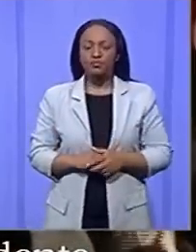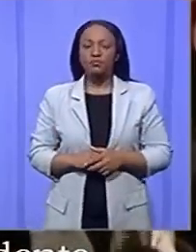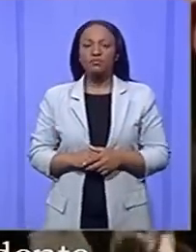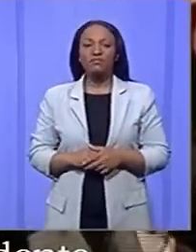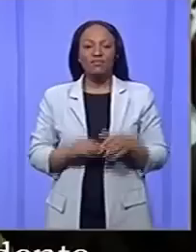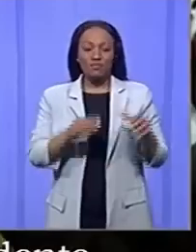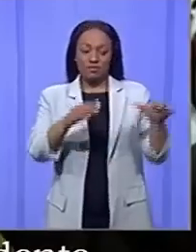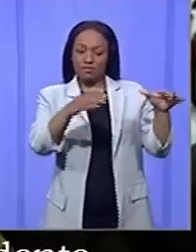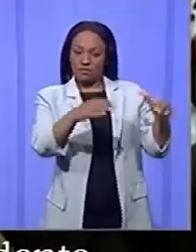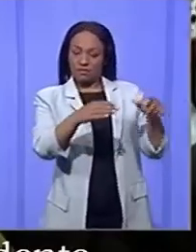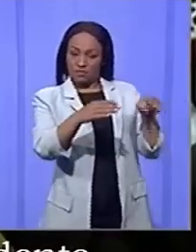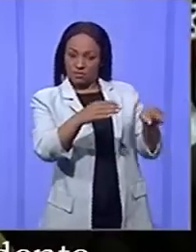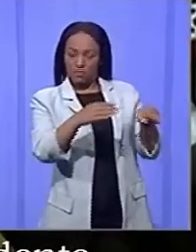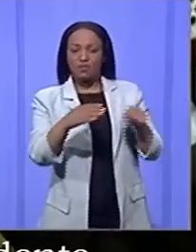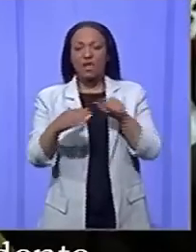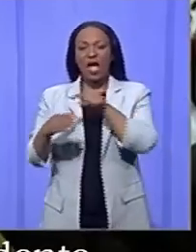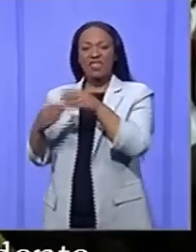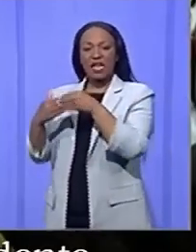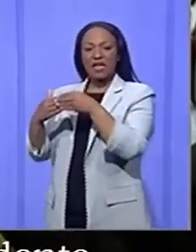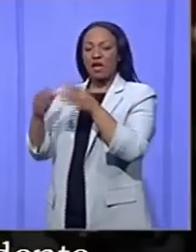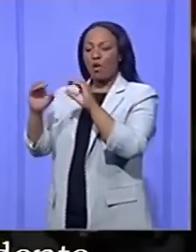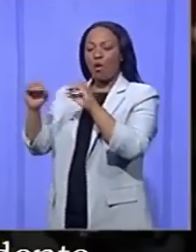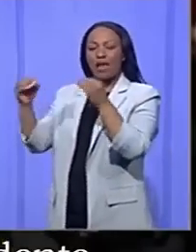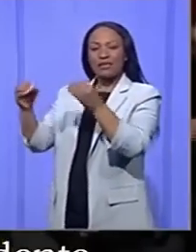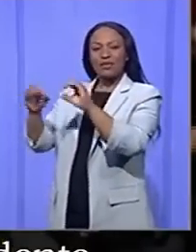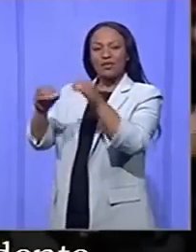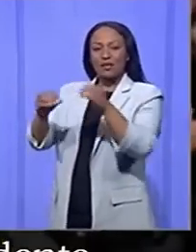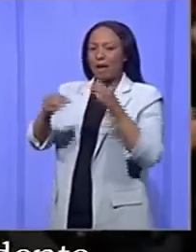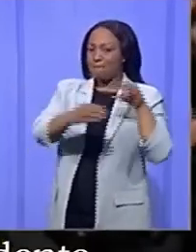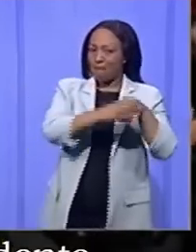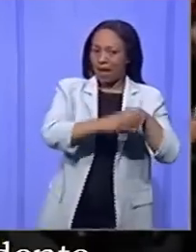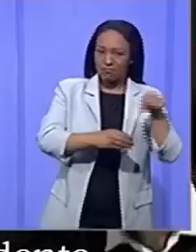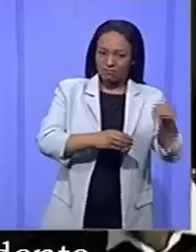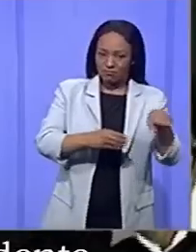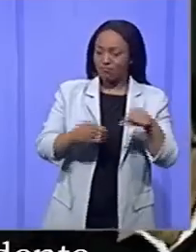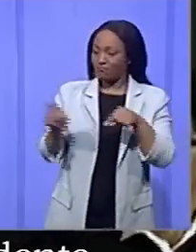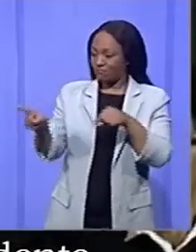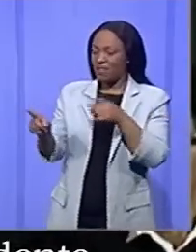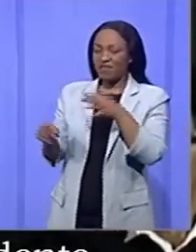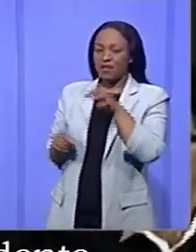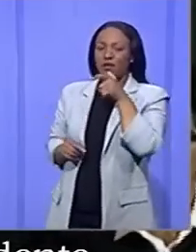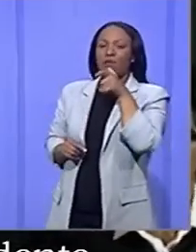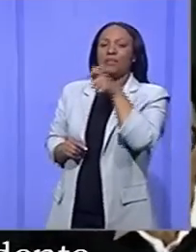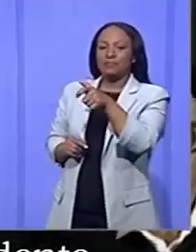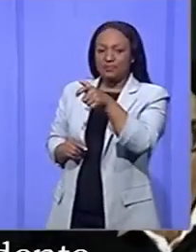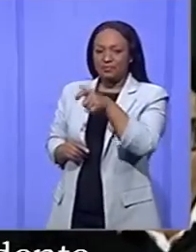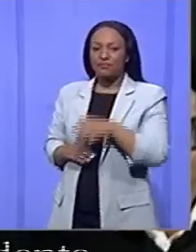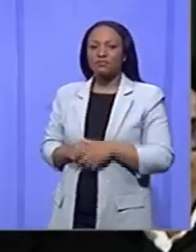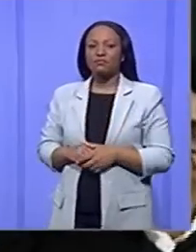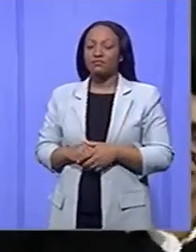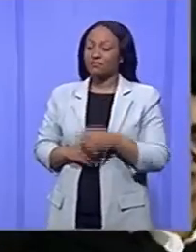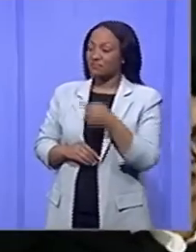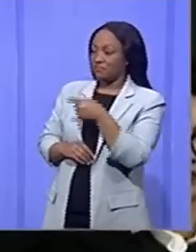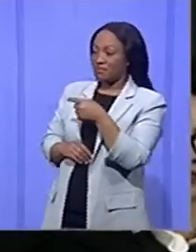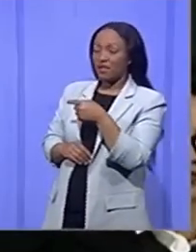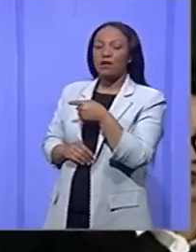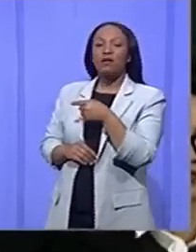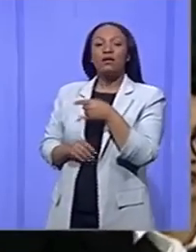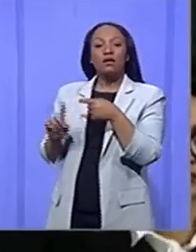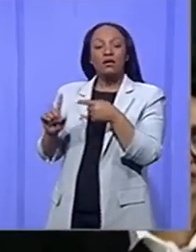naha ya kopanelo le bona ba ntshitse maikutlo a bona. South Africans want change. They want